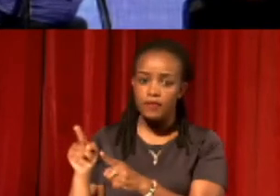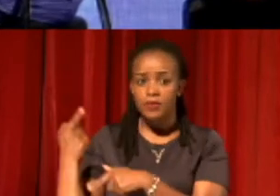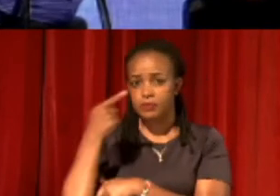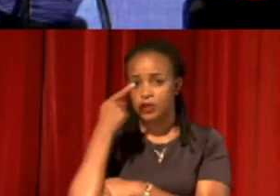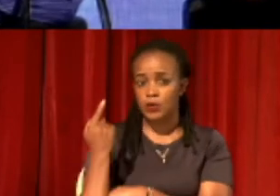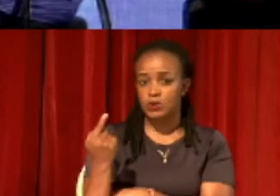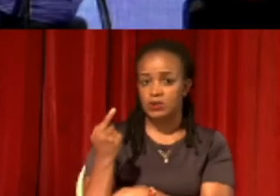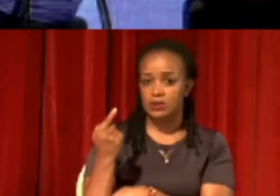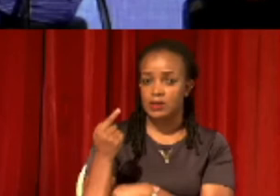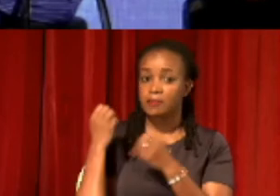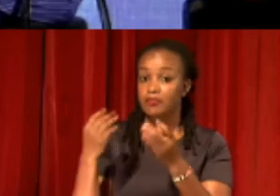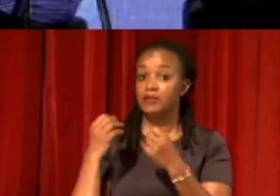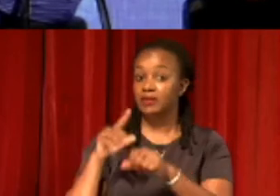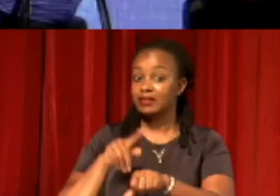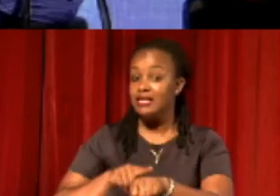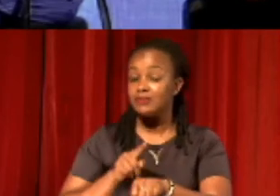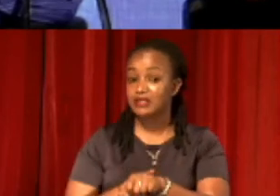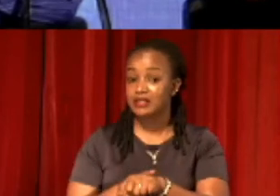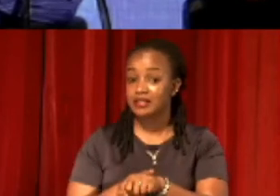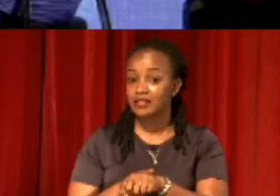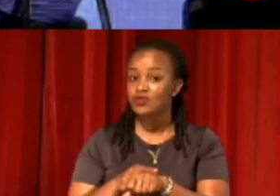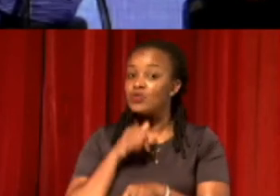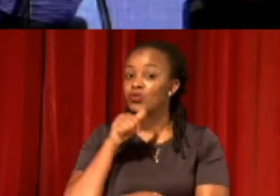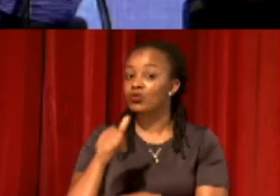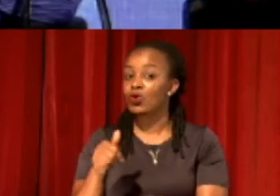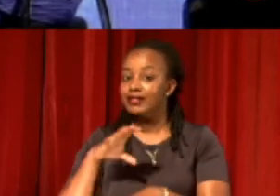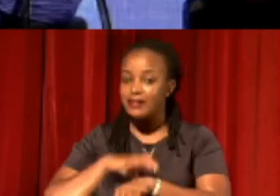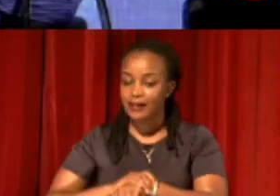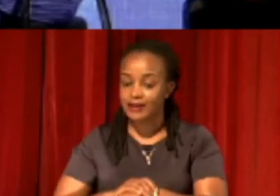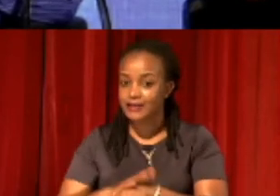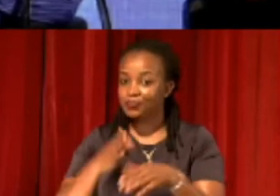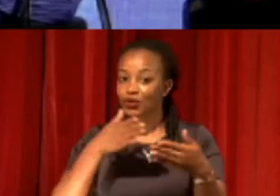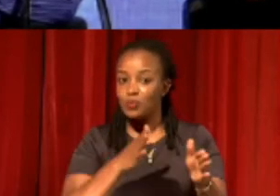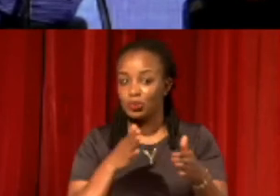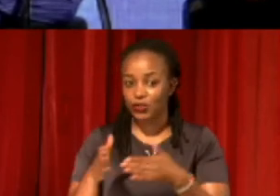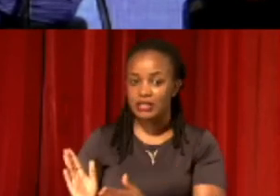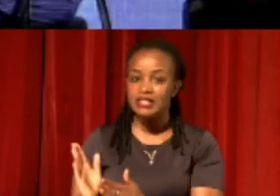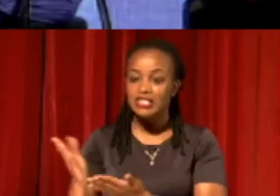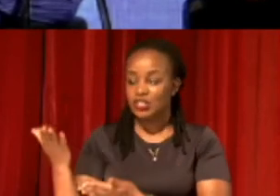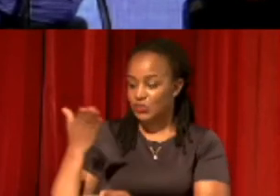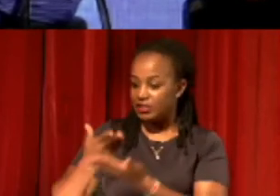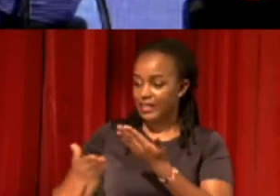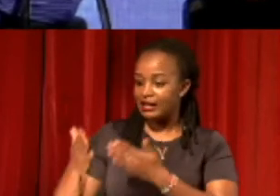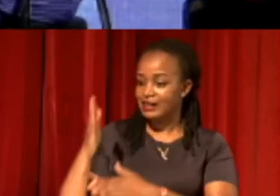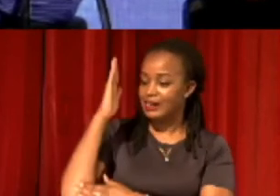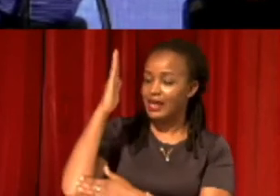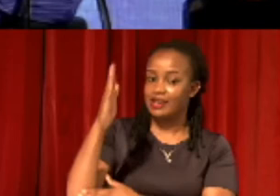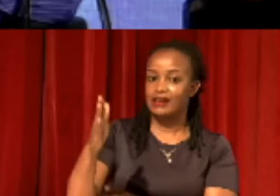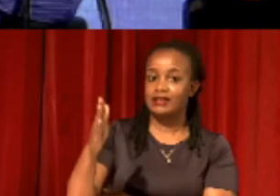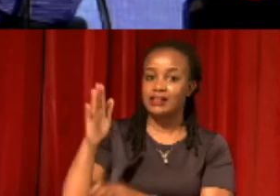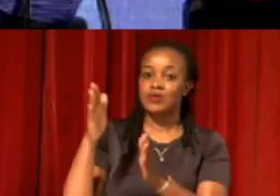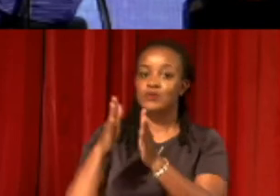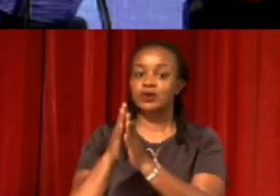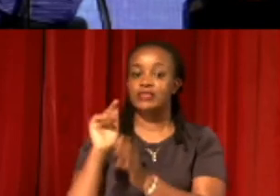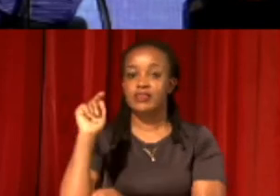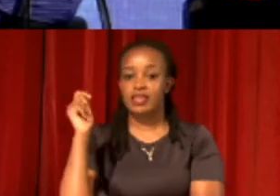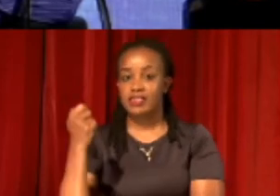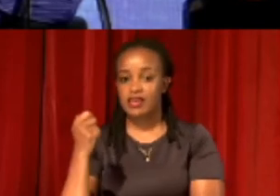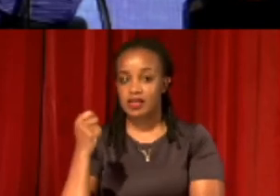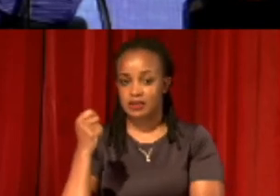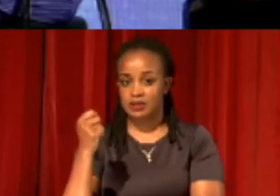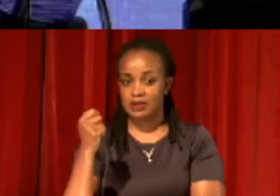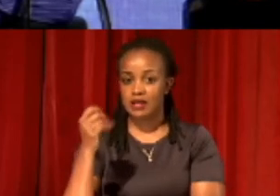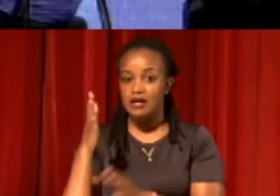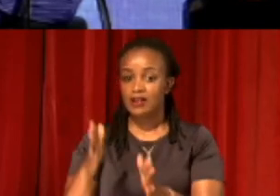often you don't get the opportunity to interact directly mm-hmm. with Kenyans. We see your work, mm-hmm. you know, especially during the